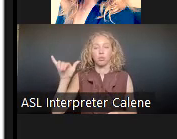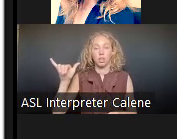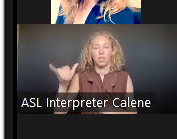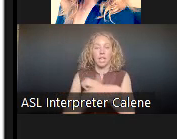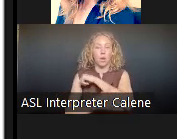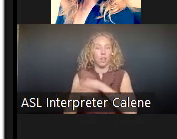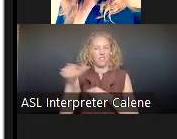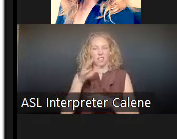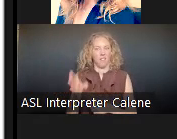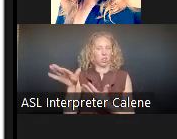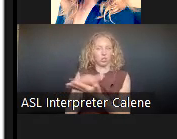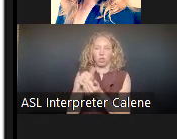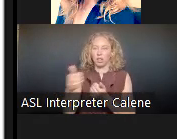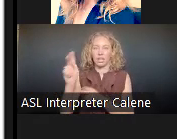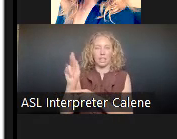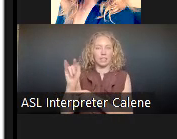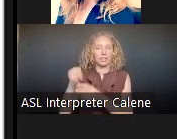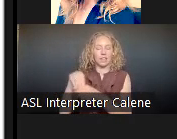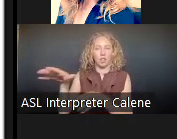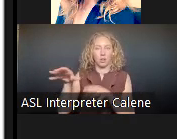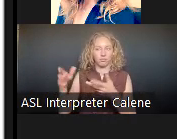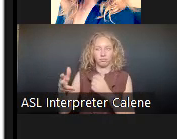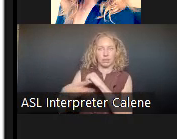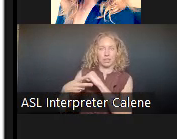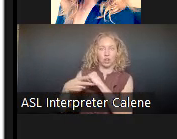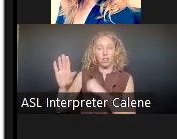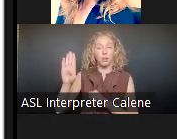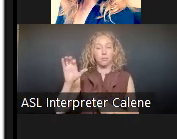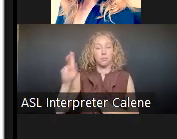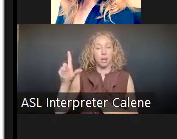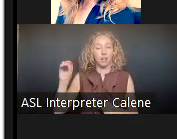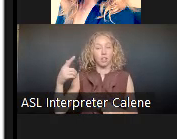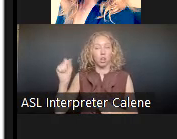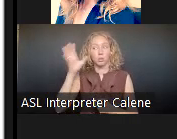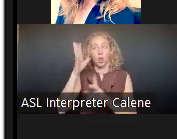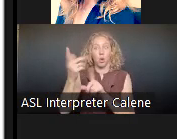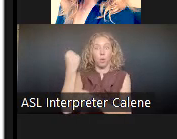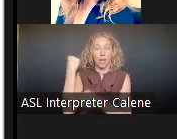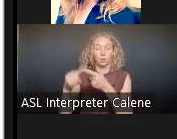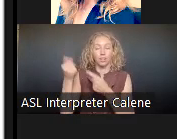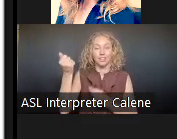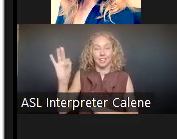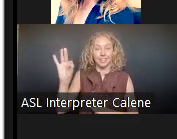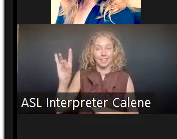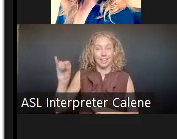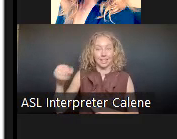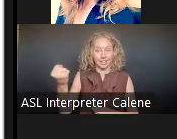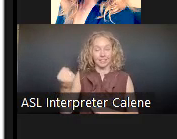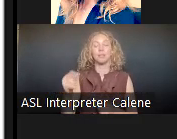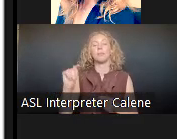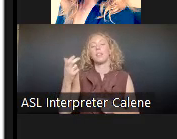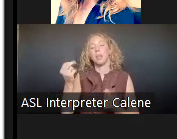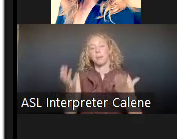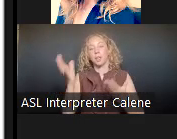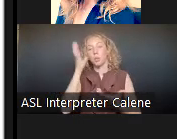destroyed a kit that's in their possession, that was in their possession. Their backlog goes back to 1980s. But then you may go somewhere